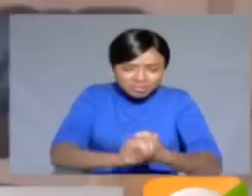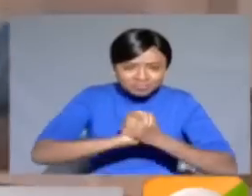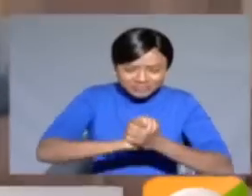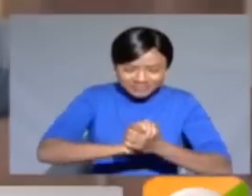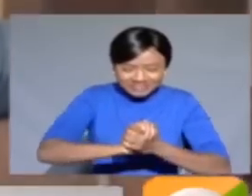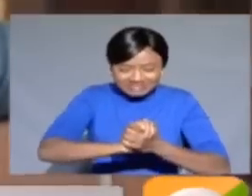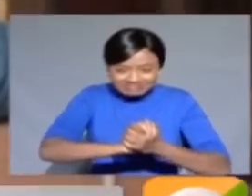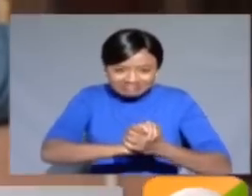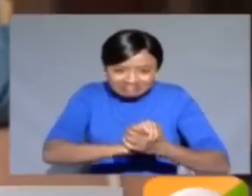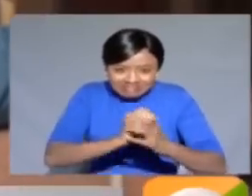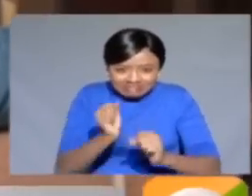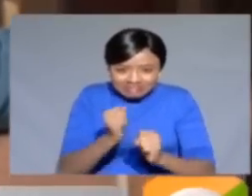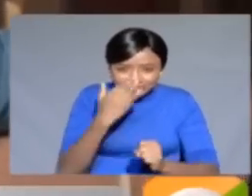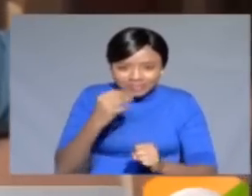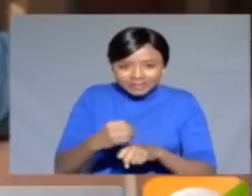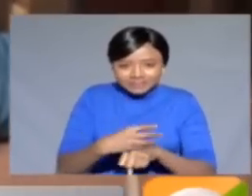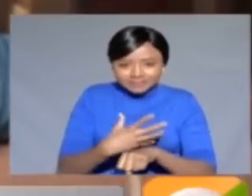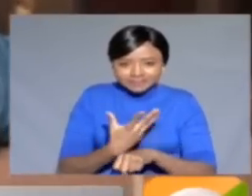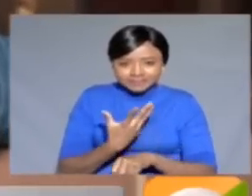infections spread.